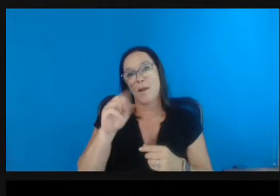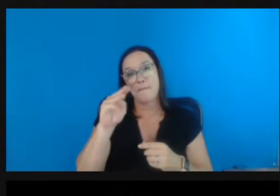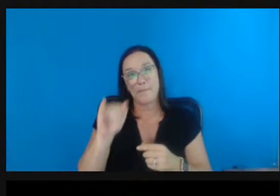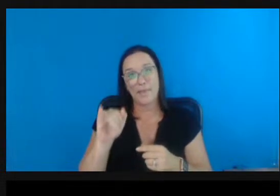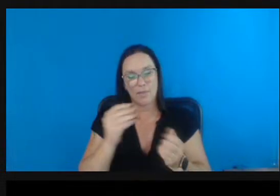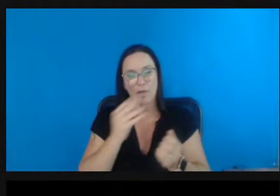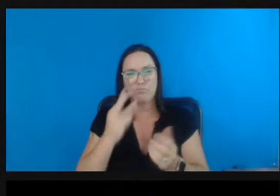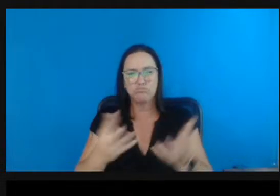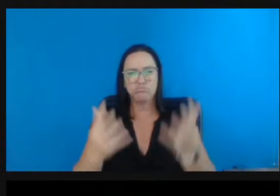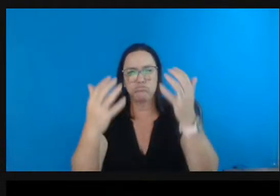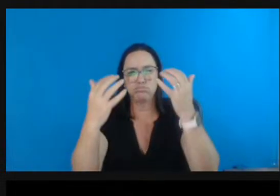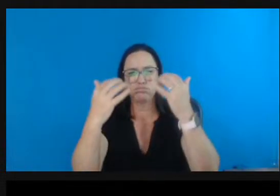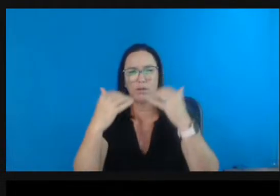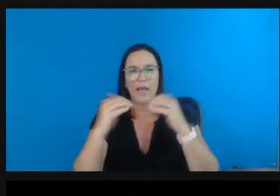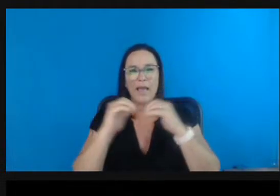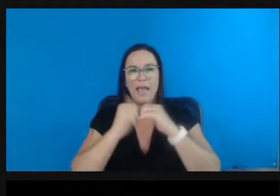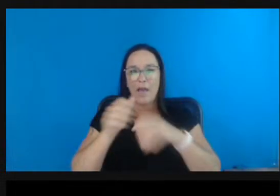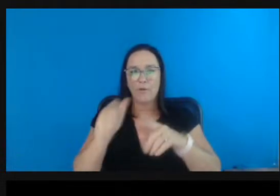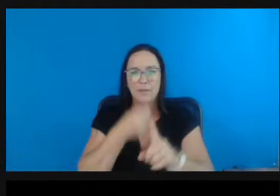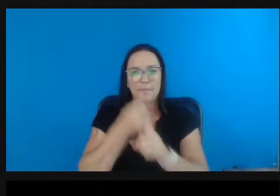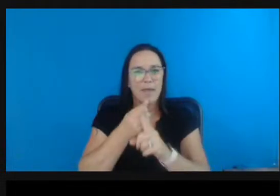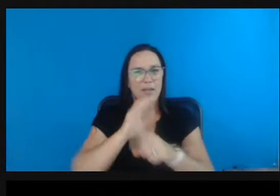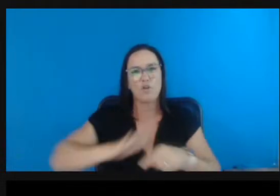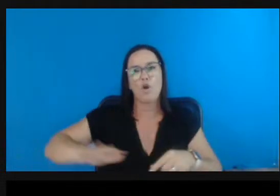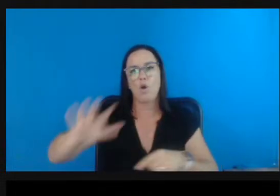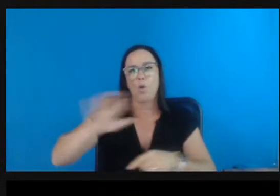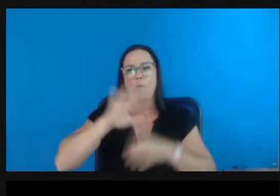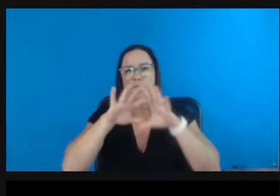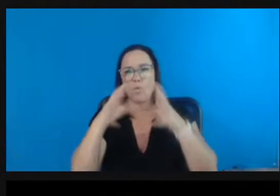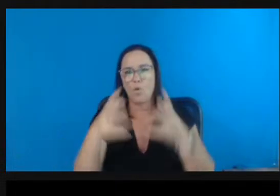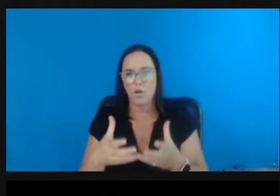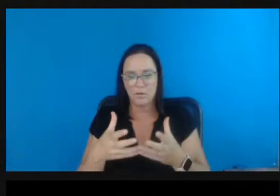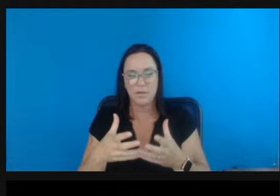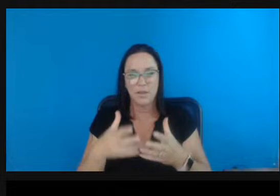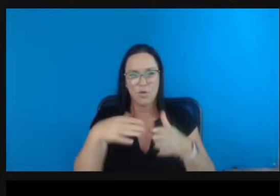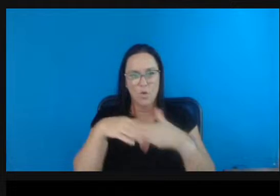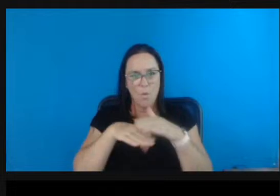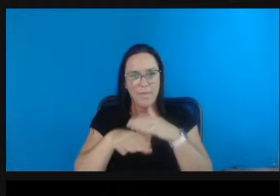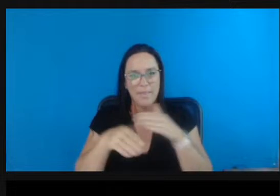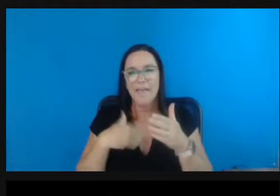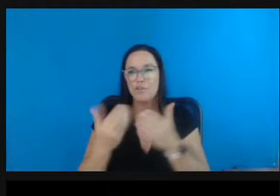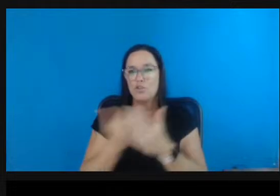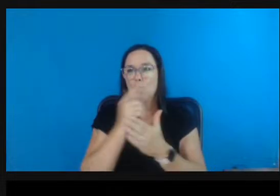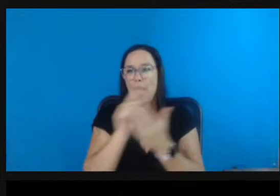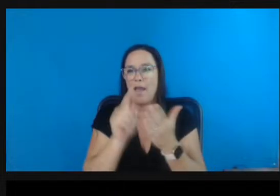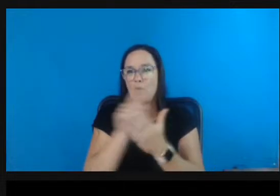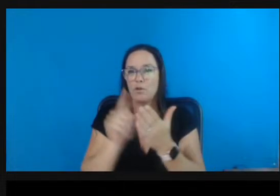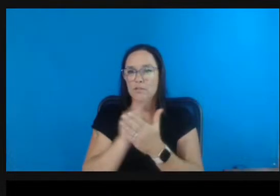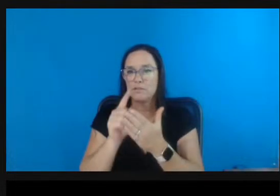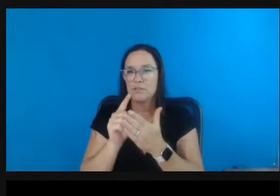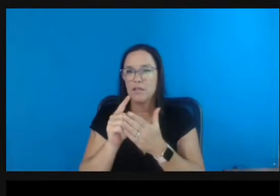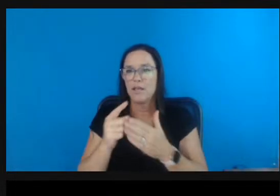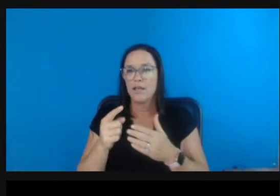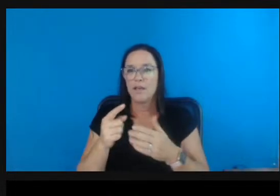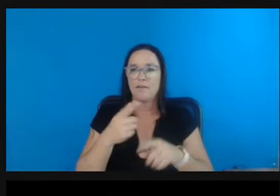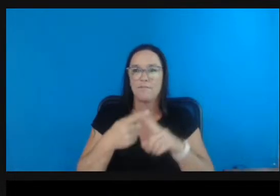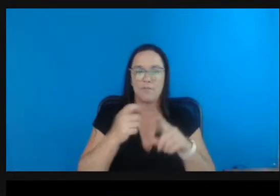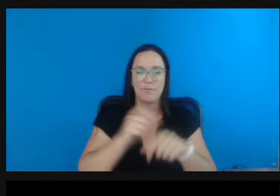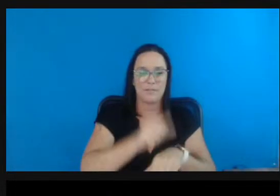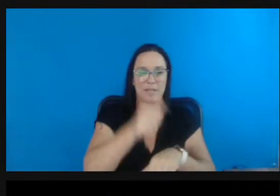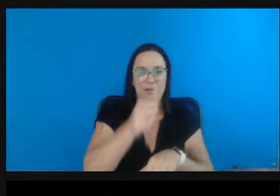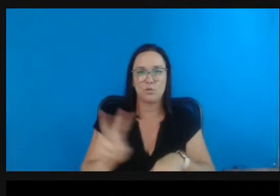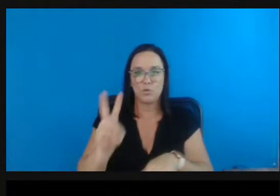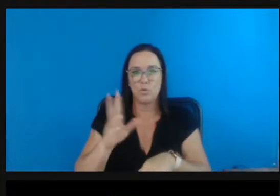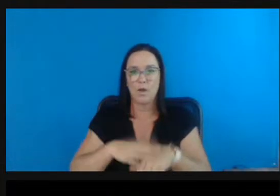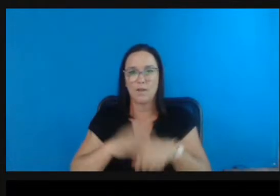just about everywhere in the world at some point. So get in there. They have new hours. They've been going on from 10 to 2 p.m. Saturday and